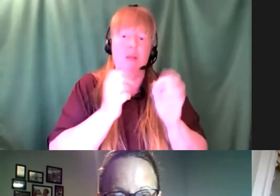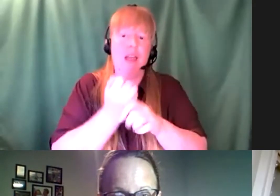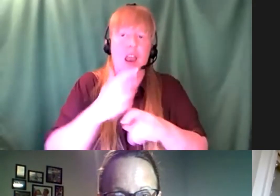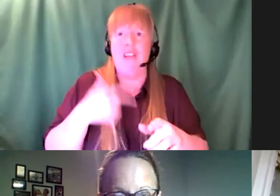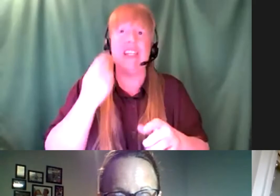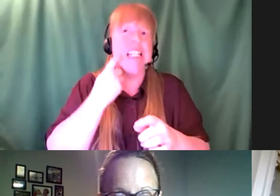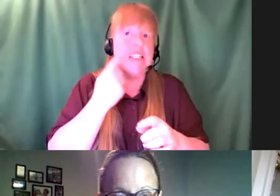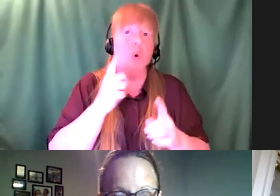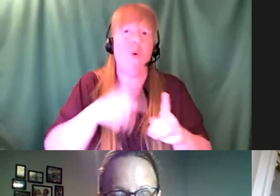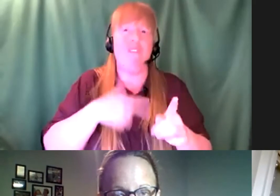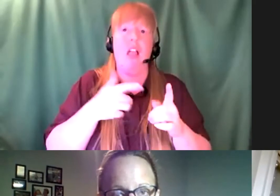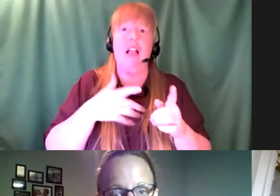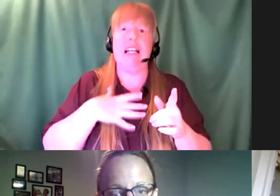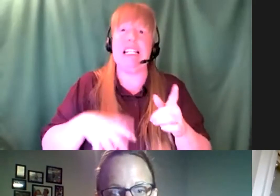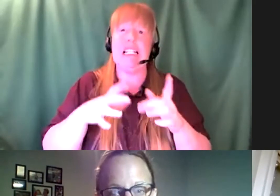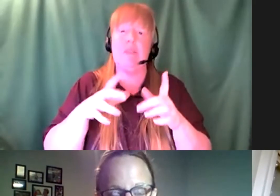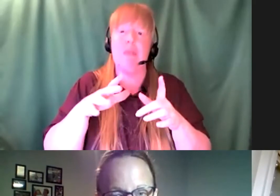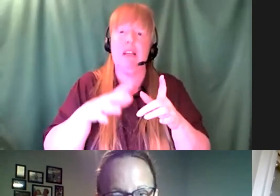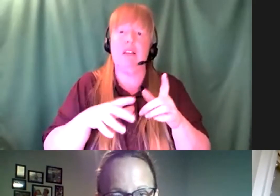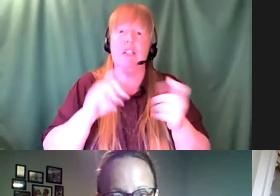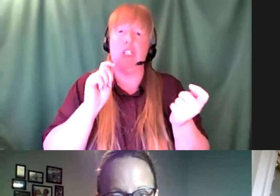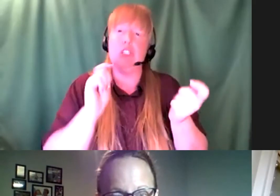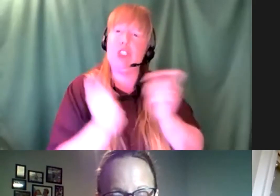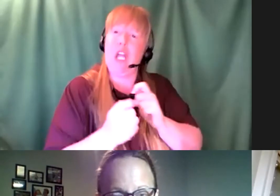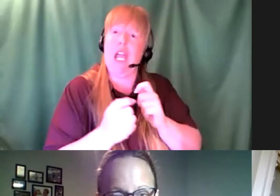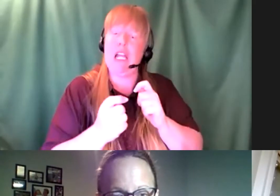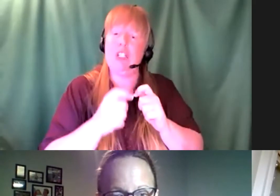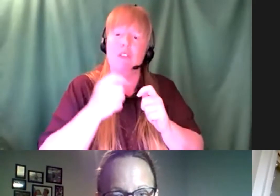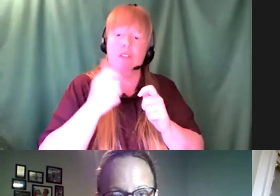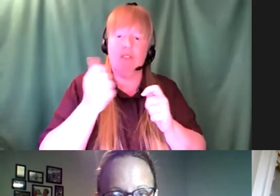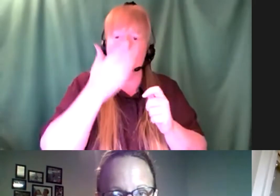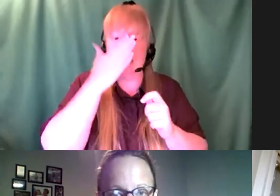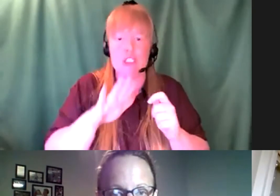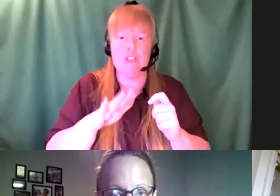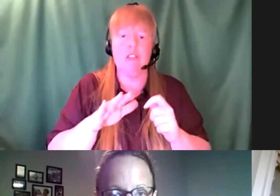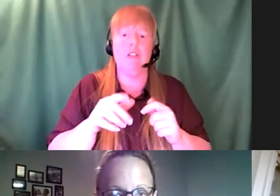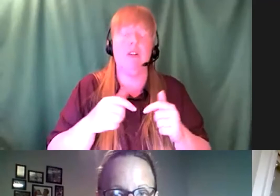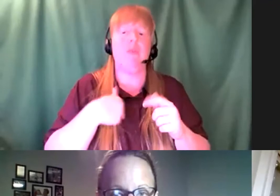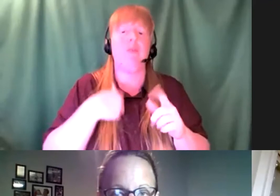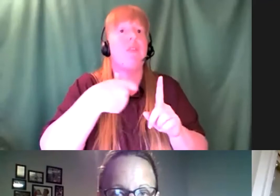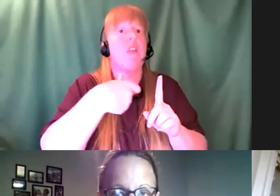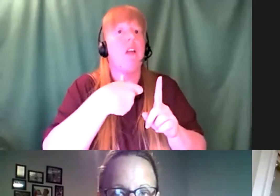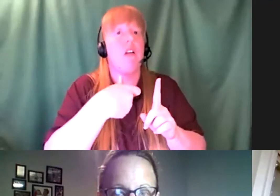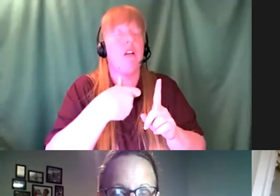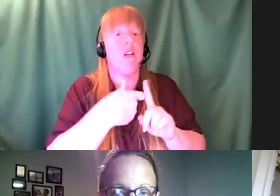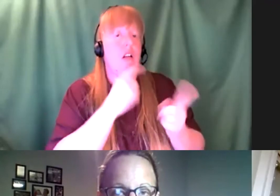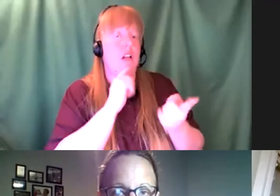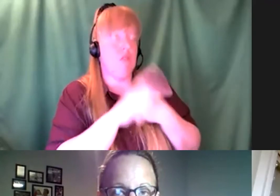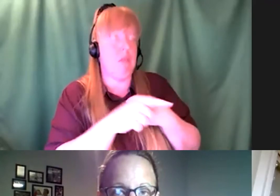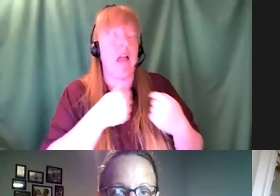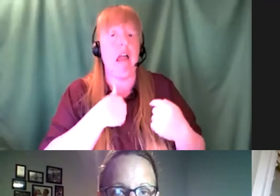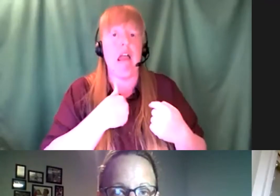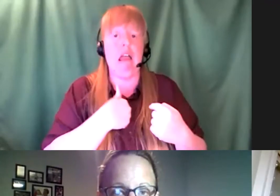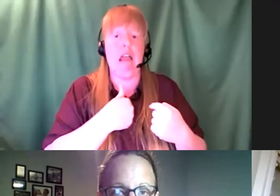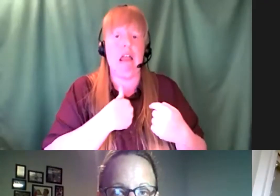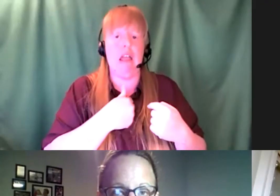really, I would say, because it's just like, I mean, I'm not physically disabled, but I use the disabled toilet every time when I'm